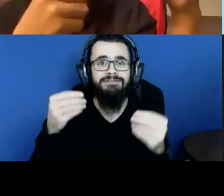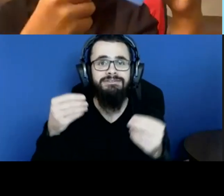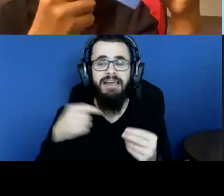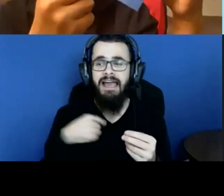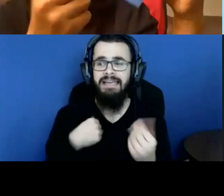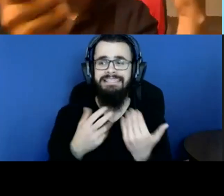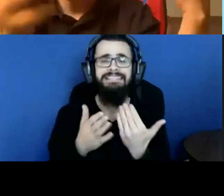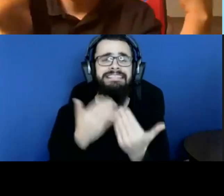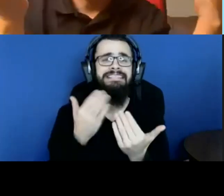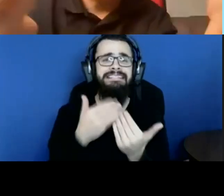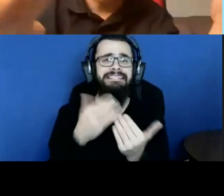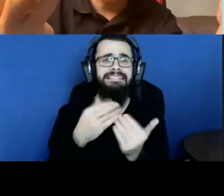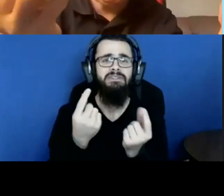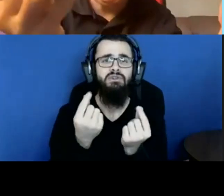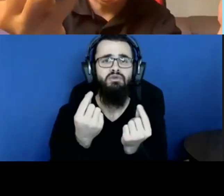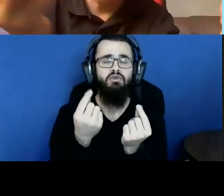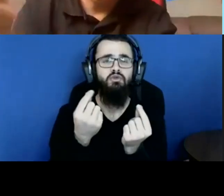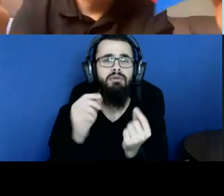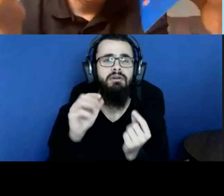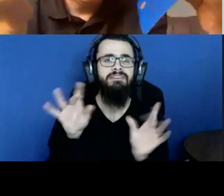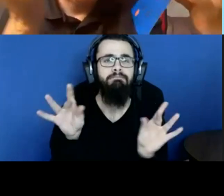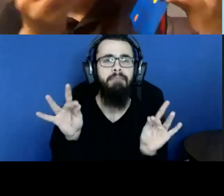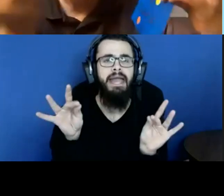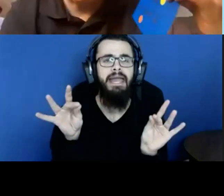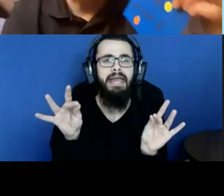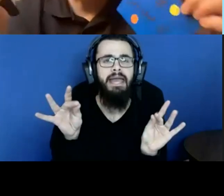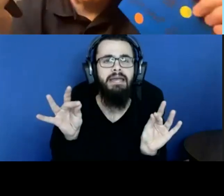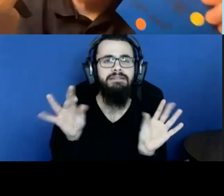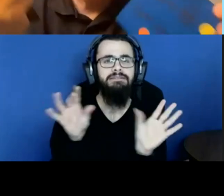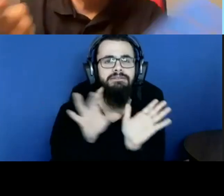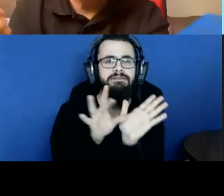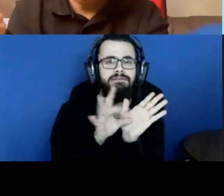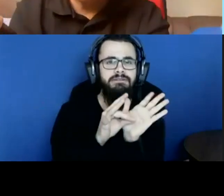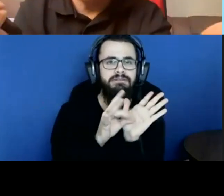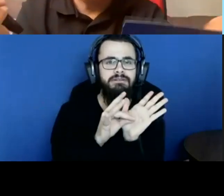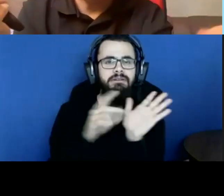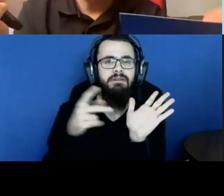I have on here with this pen, and it'll tell the driver